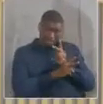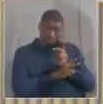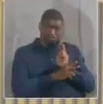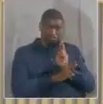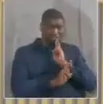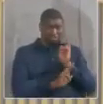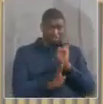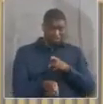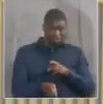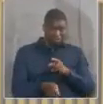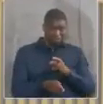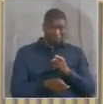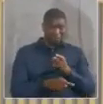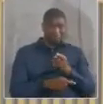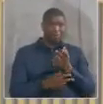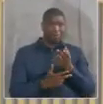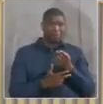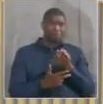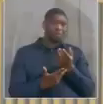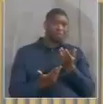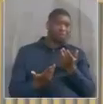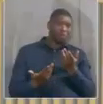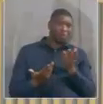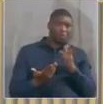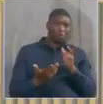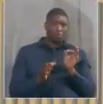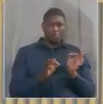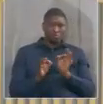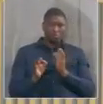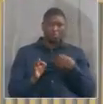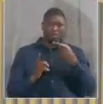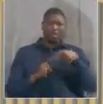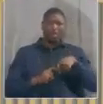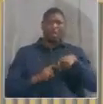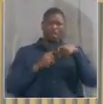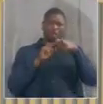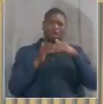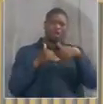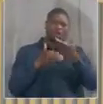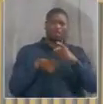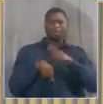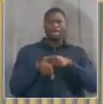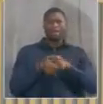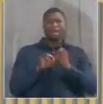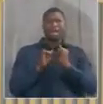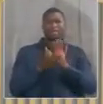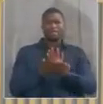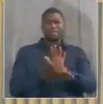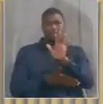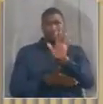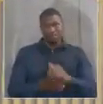11:15, or Advocate Hassim will repeat the question. Let us adjourn until 11:15.